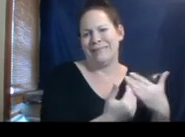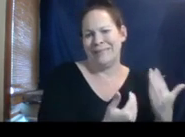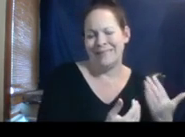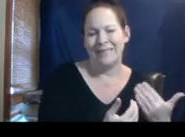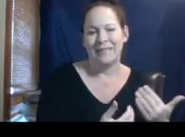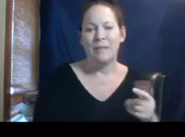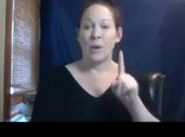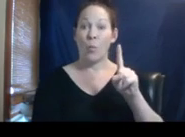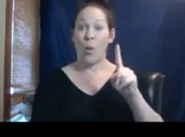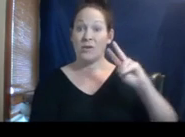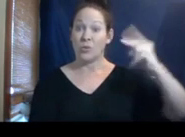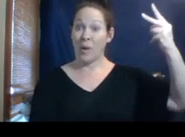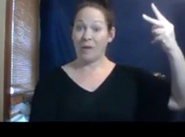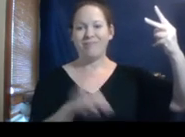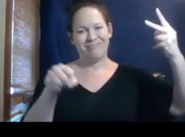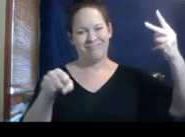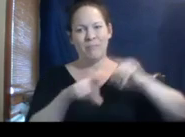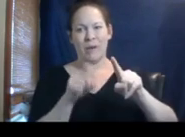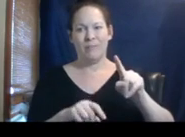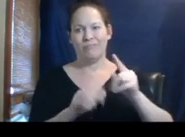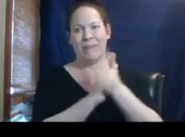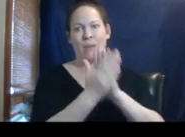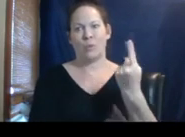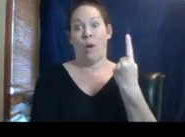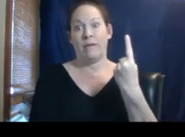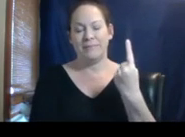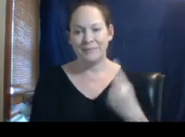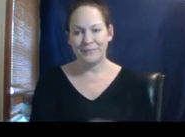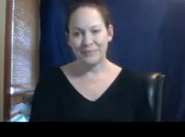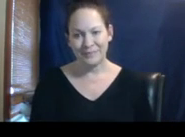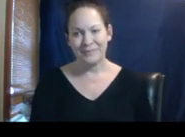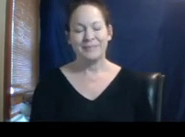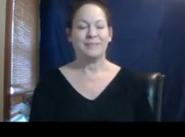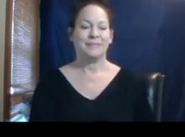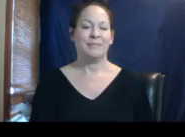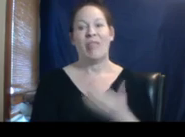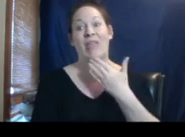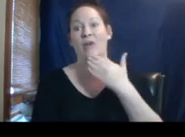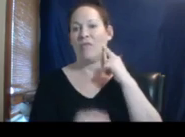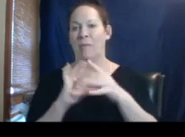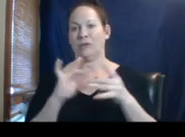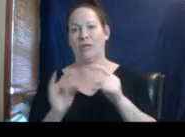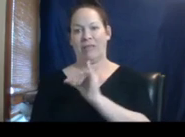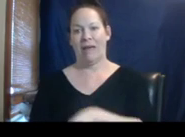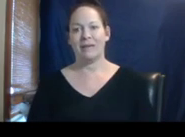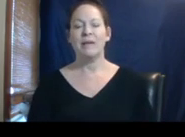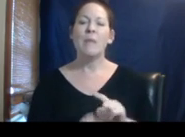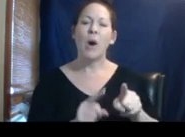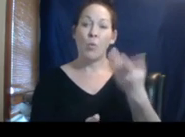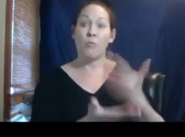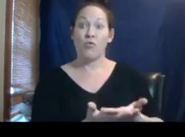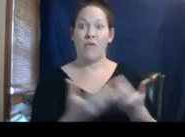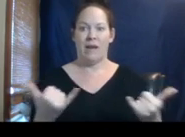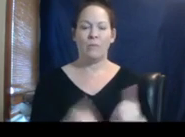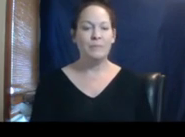the square because 1 squared is 1. So, bad me. Thank you for pointing it out. Well, look, we're going to verify it here. So I